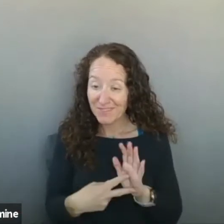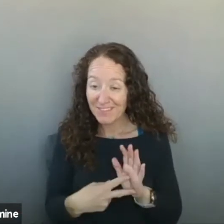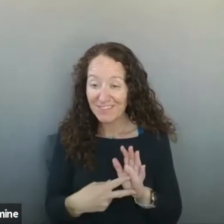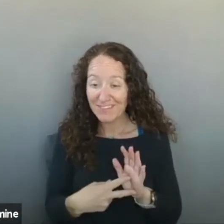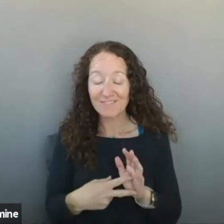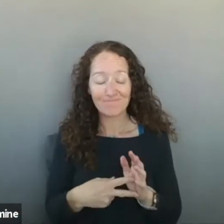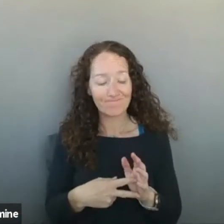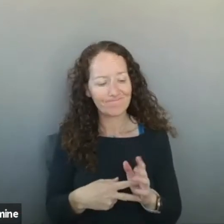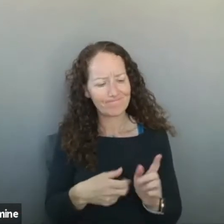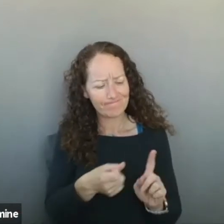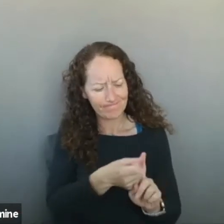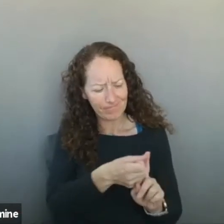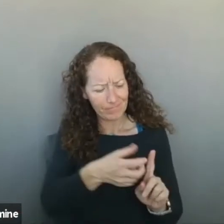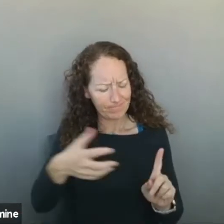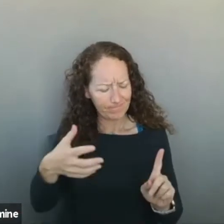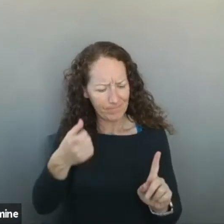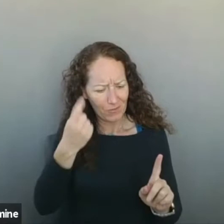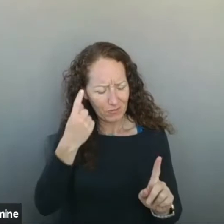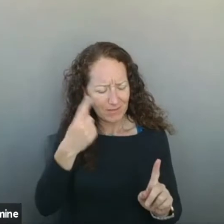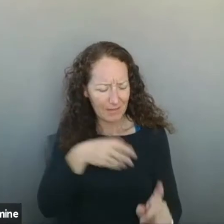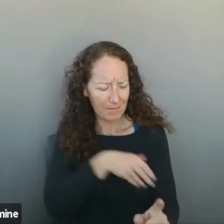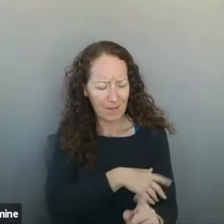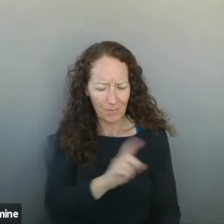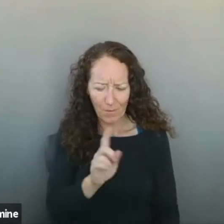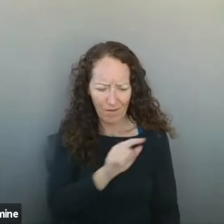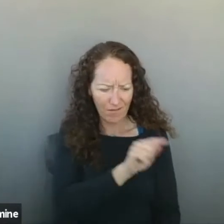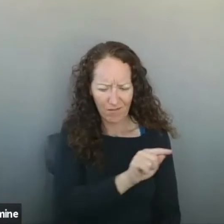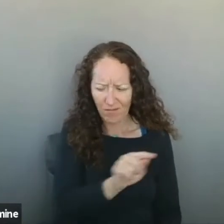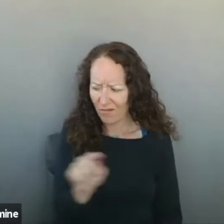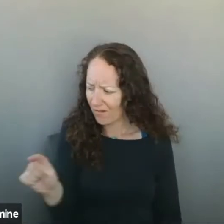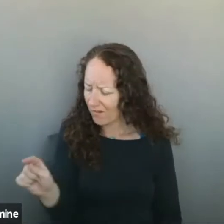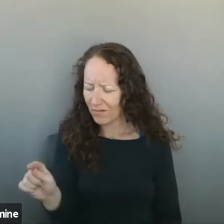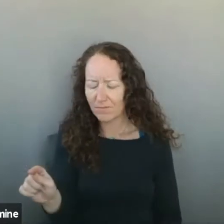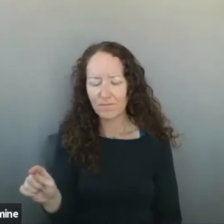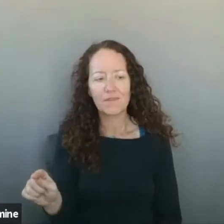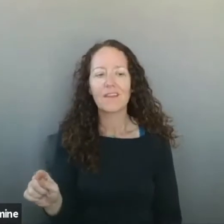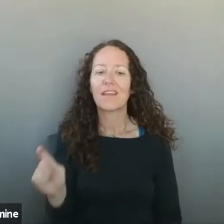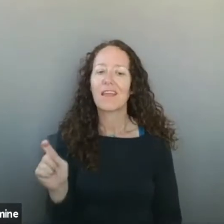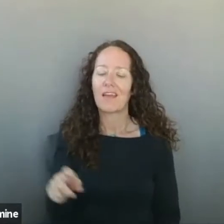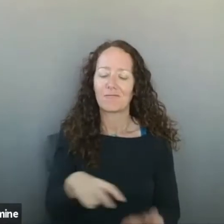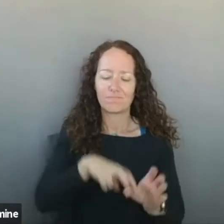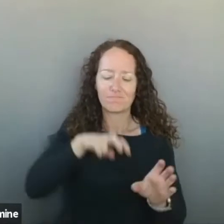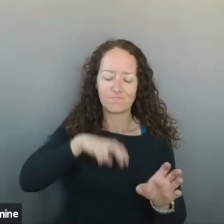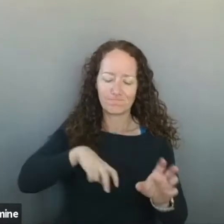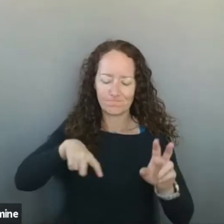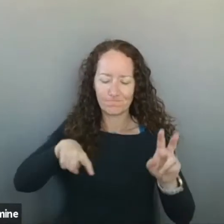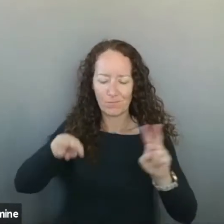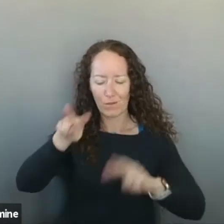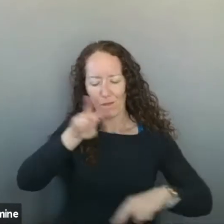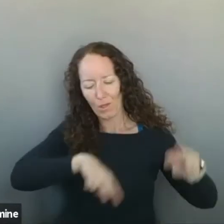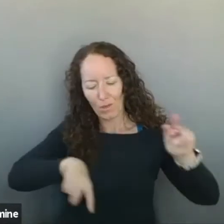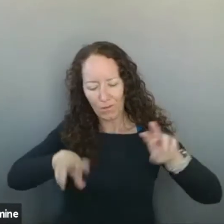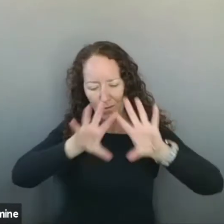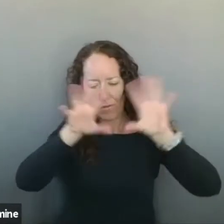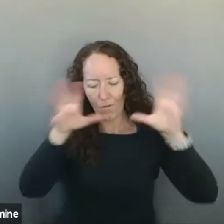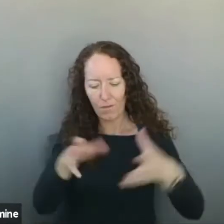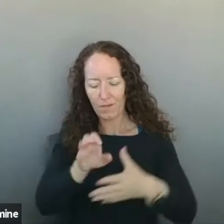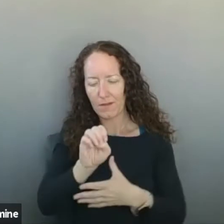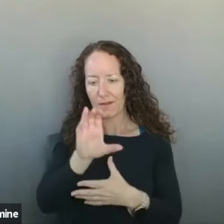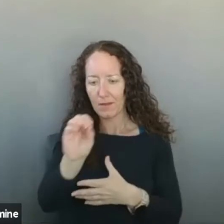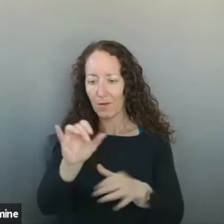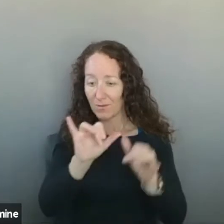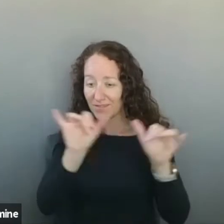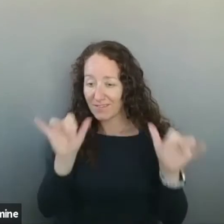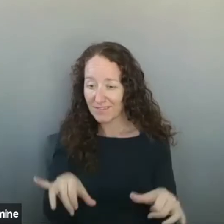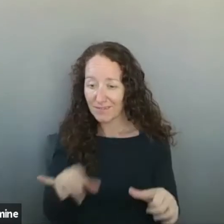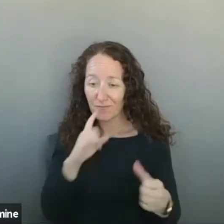lies, means, again, looking at ecosystems of support and looking at where the support, where the